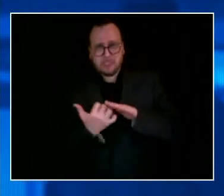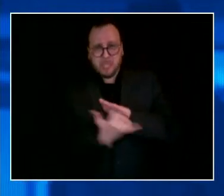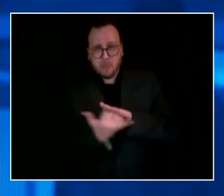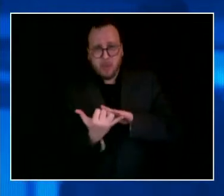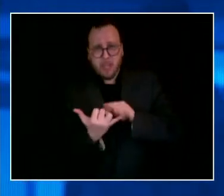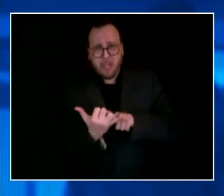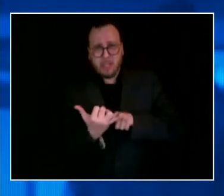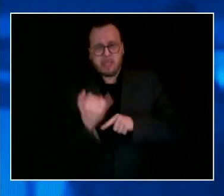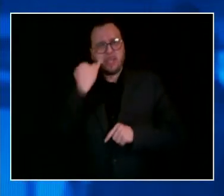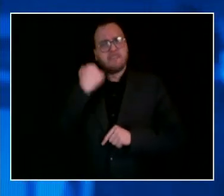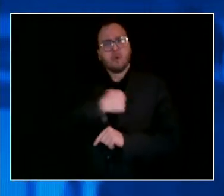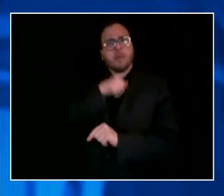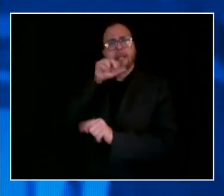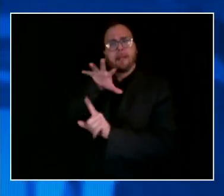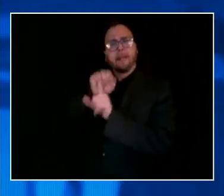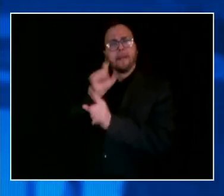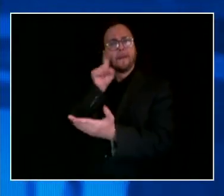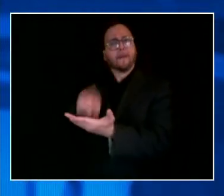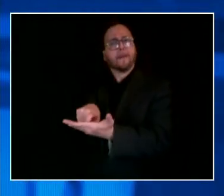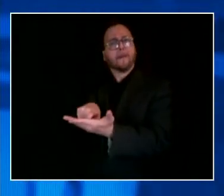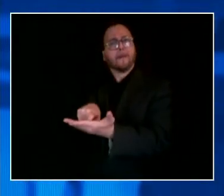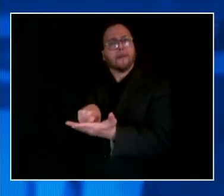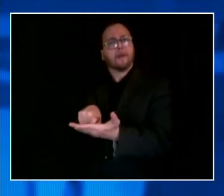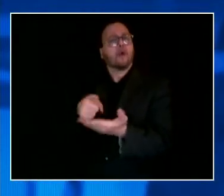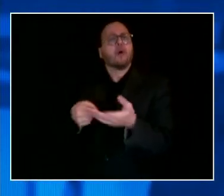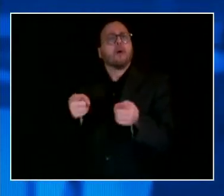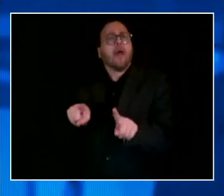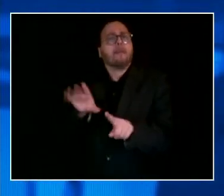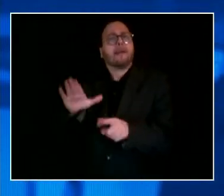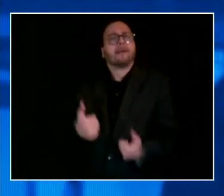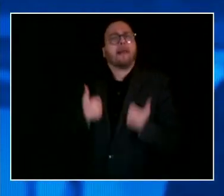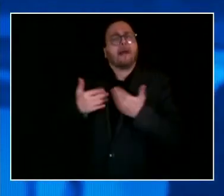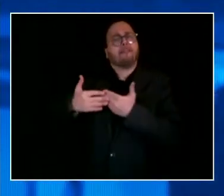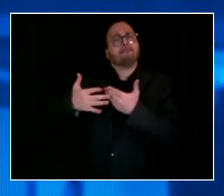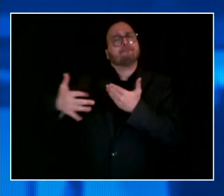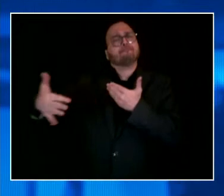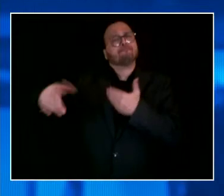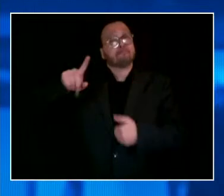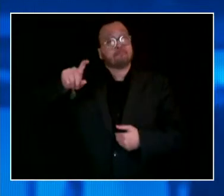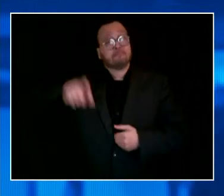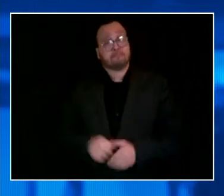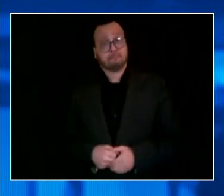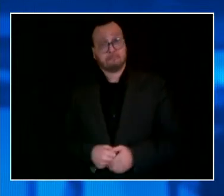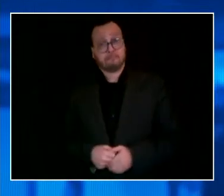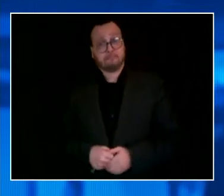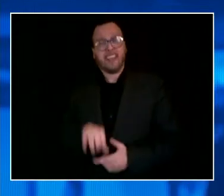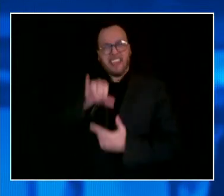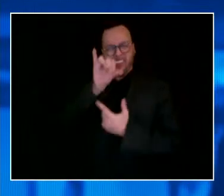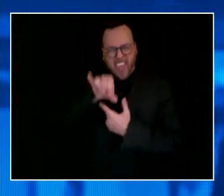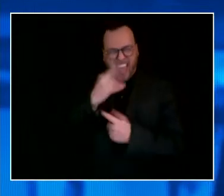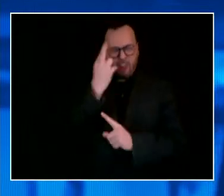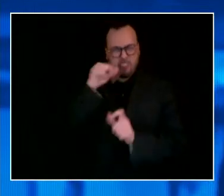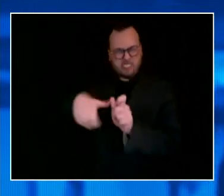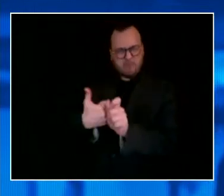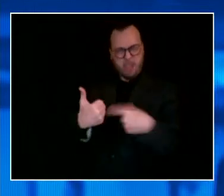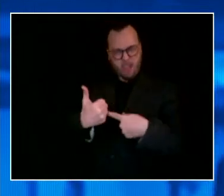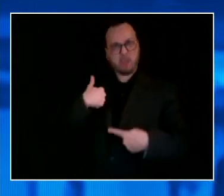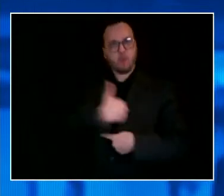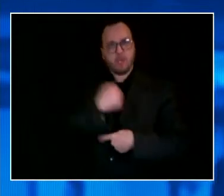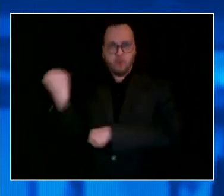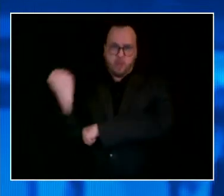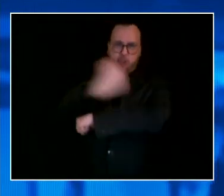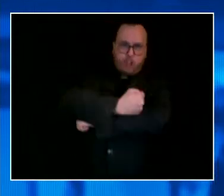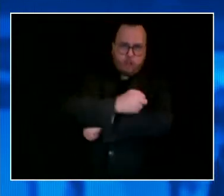catch him, what would have happened to him? This is why we want to close Rikers,